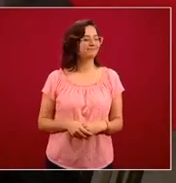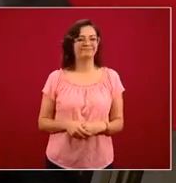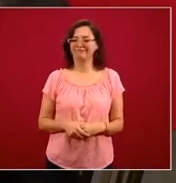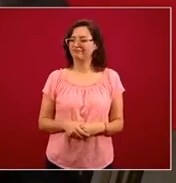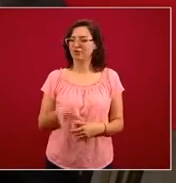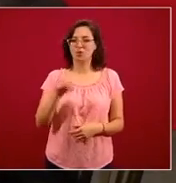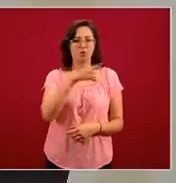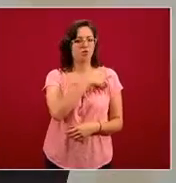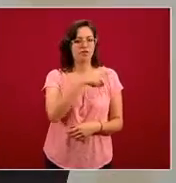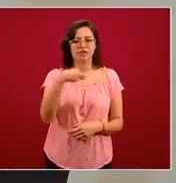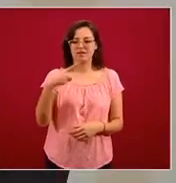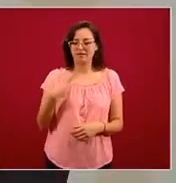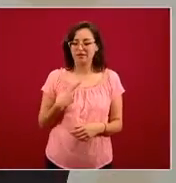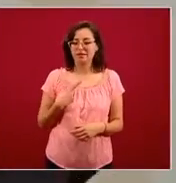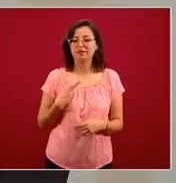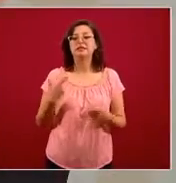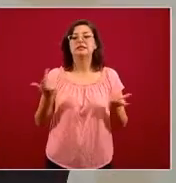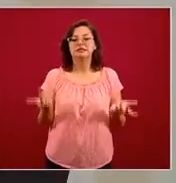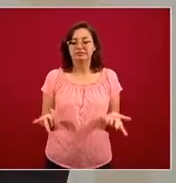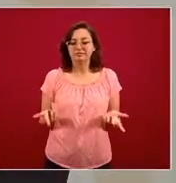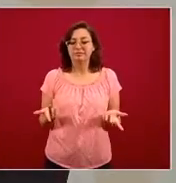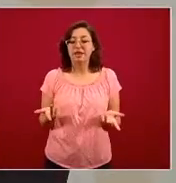We have